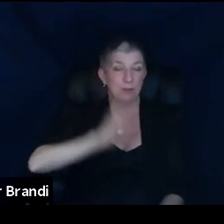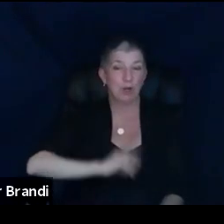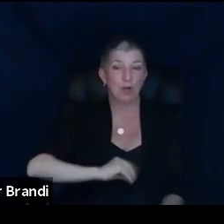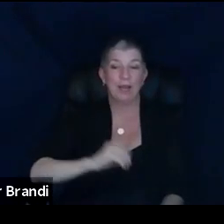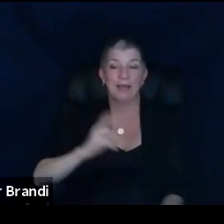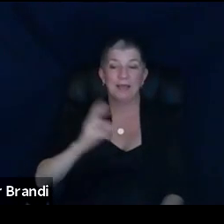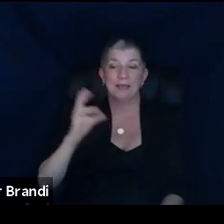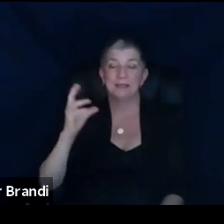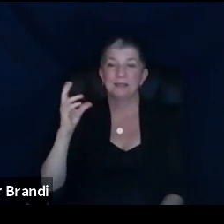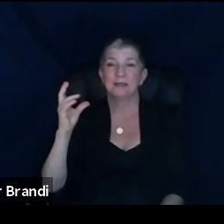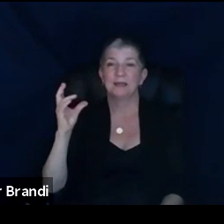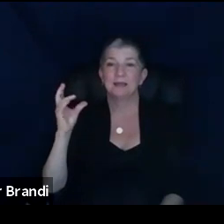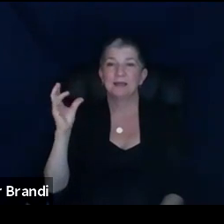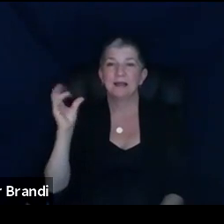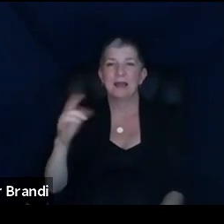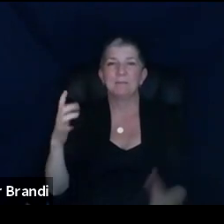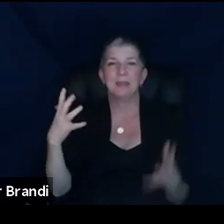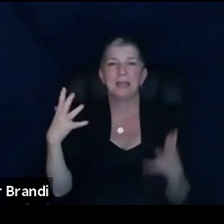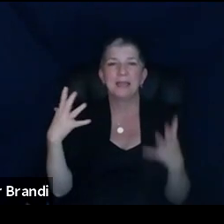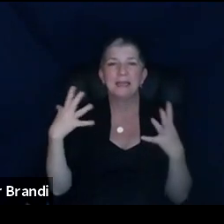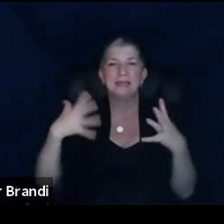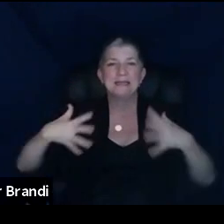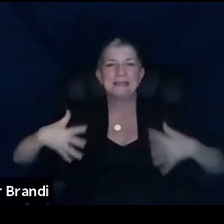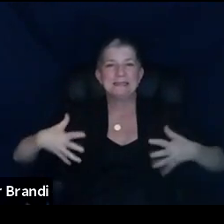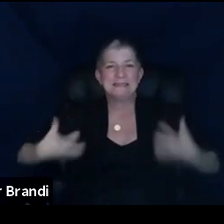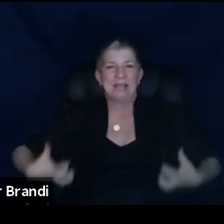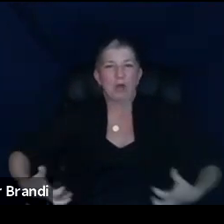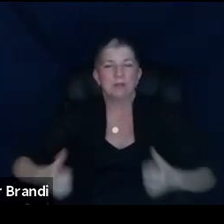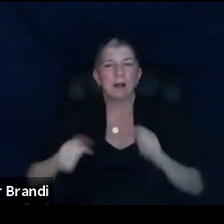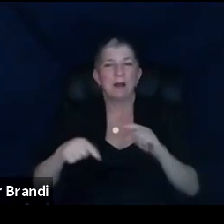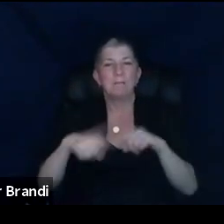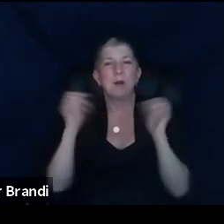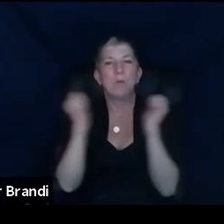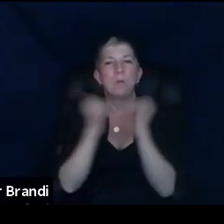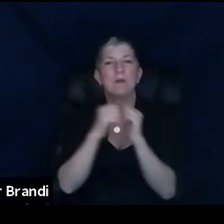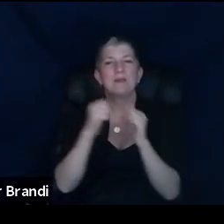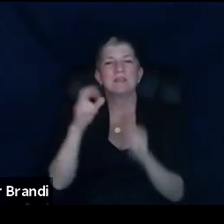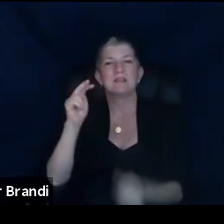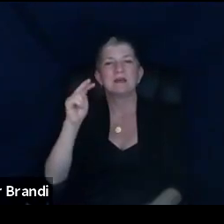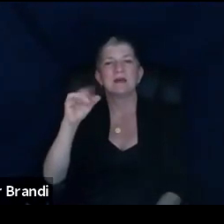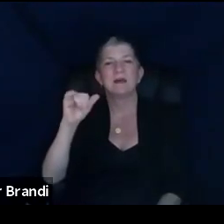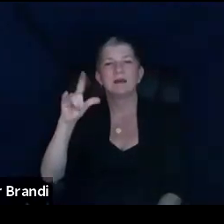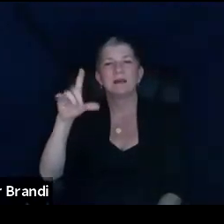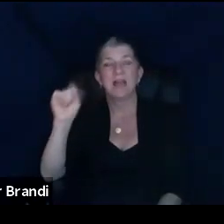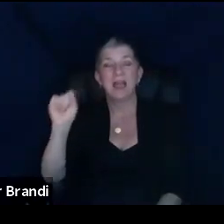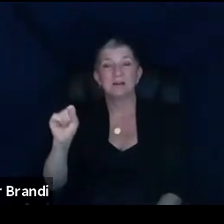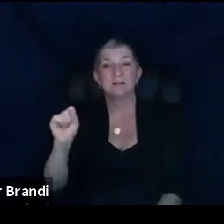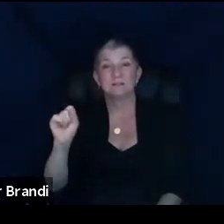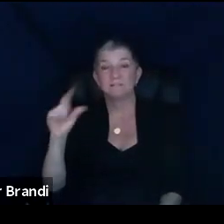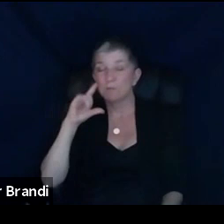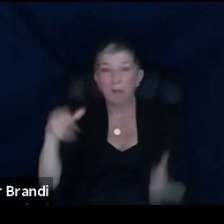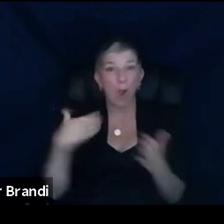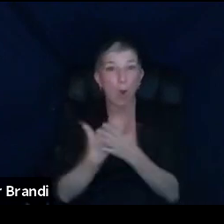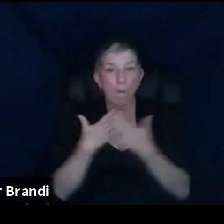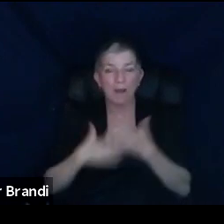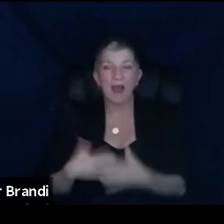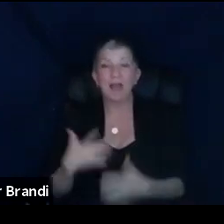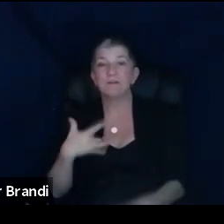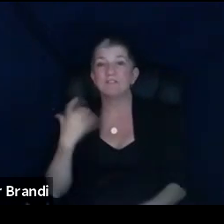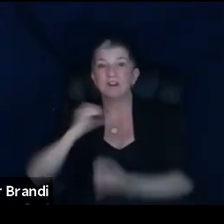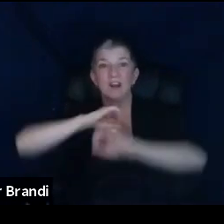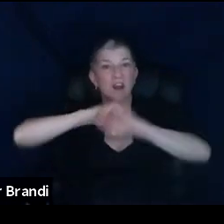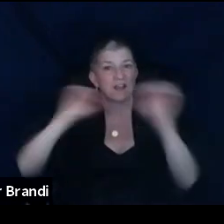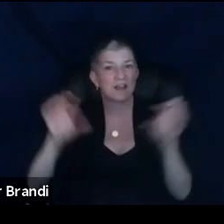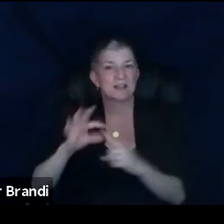it was like being tickled, but with nails all throughout my body. And I could feel nothing else for that moment. And it was